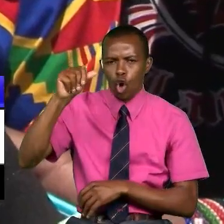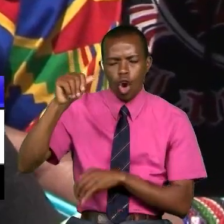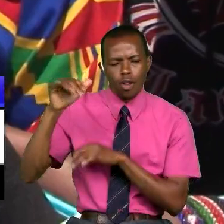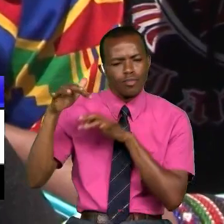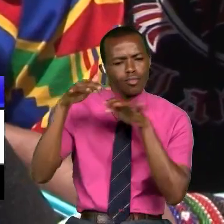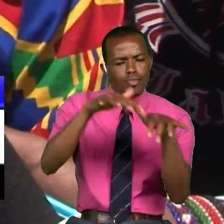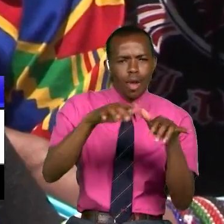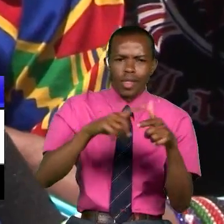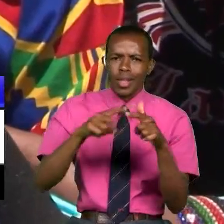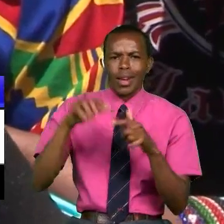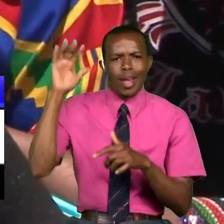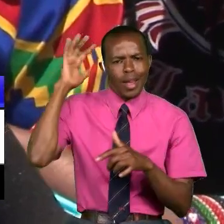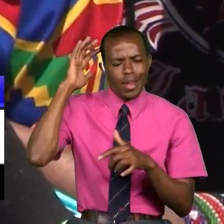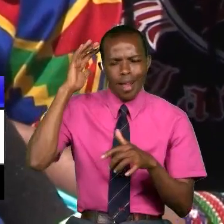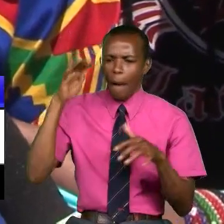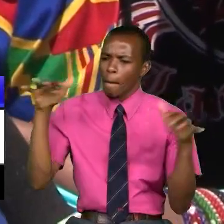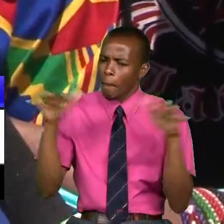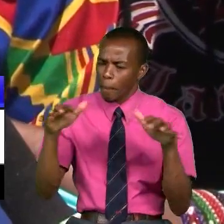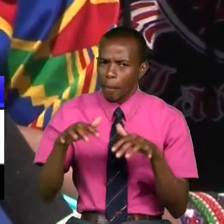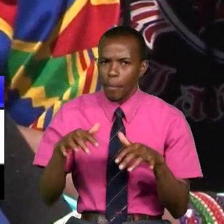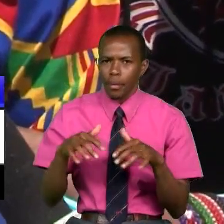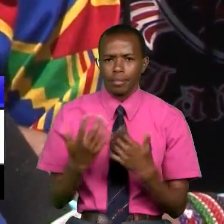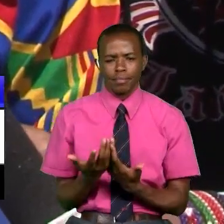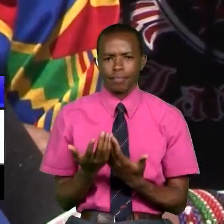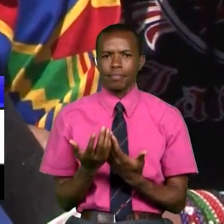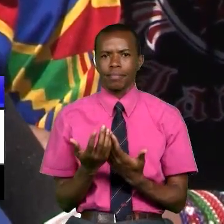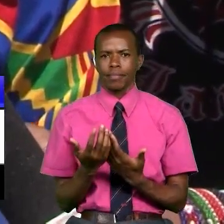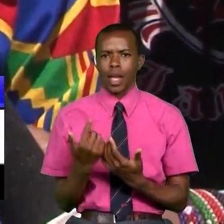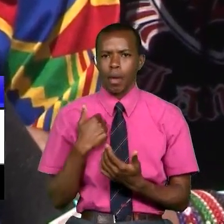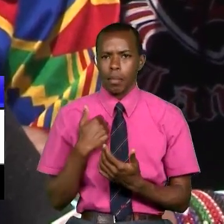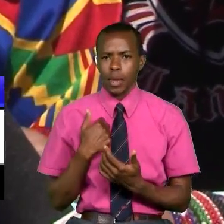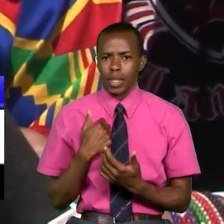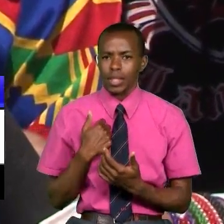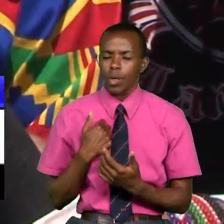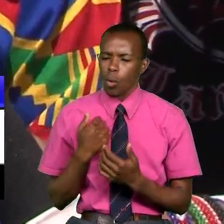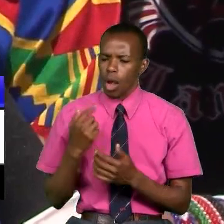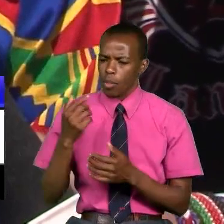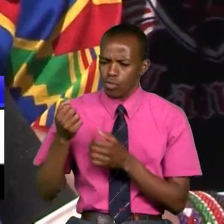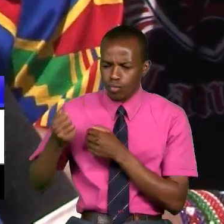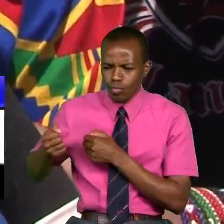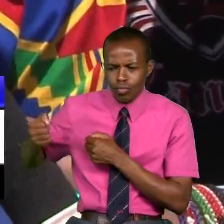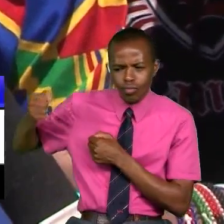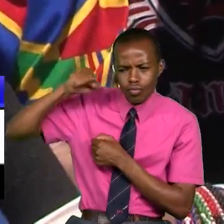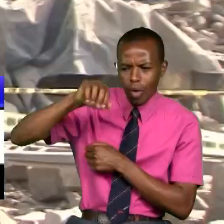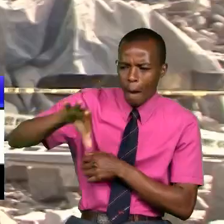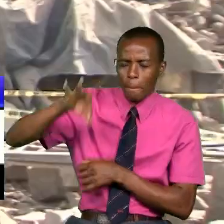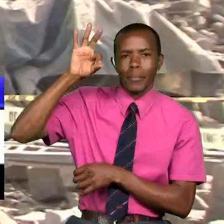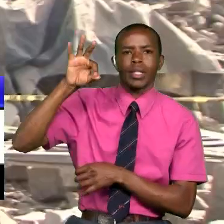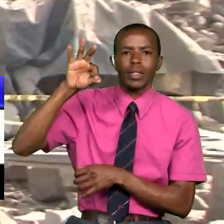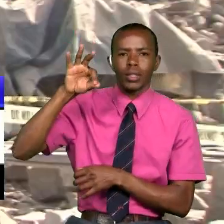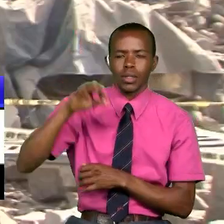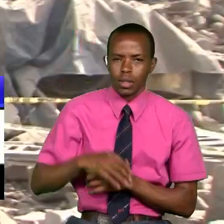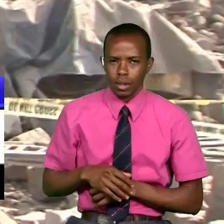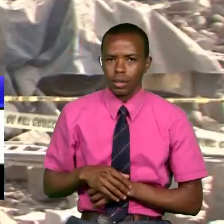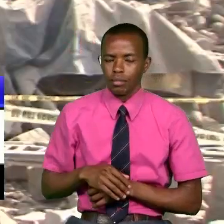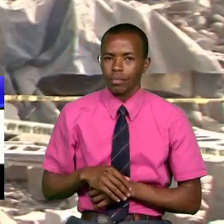Harafu nikasikia kukukuku nikaamka. Mimi kila tu nichukua ni hii duve yangu. Nikajifunika. Hakuna kitu kingine. According